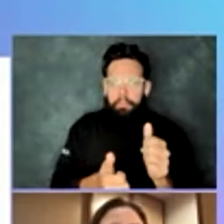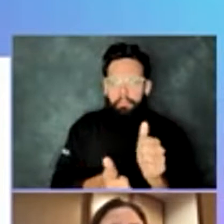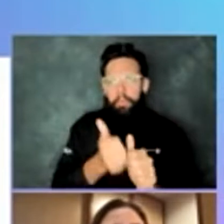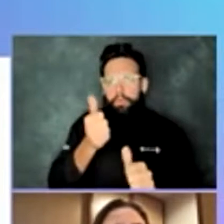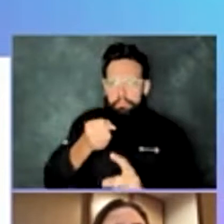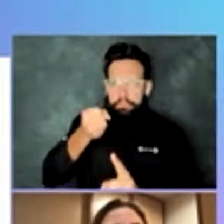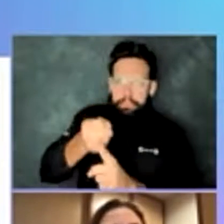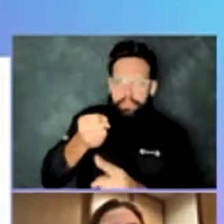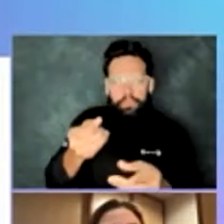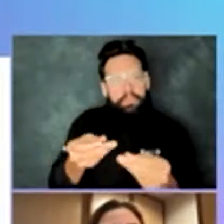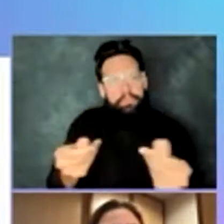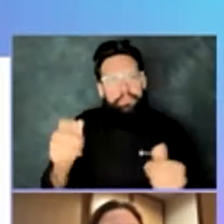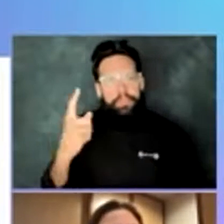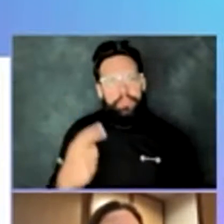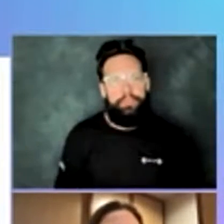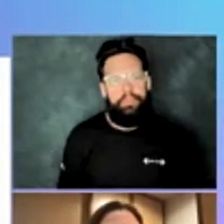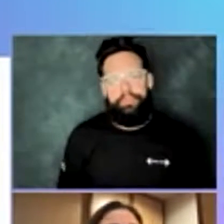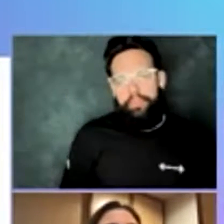slide.